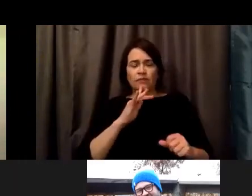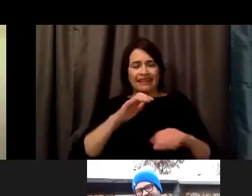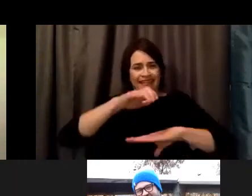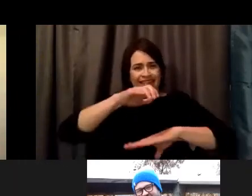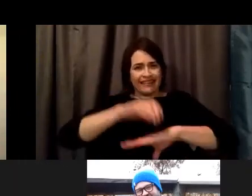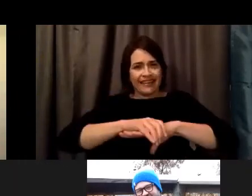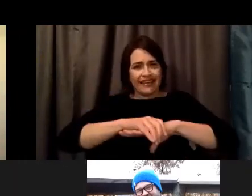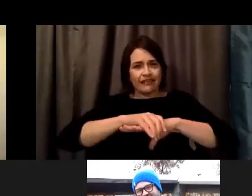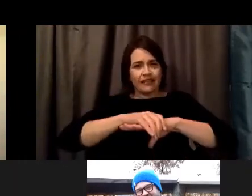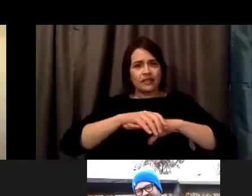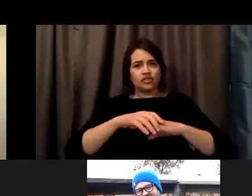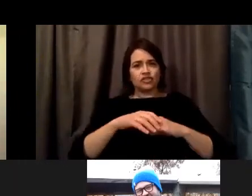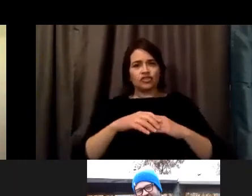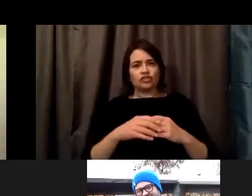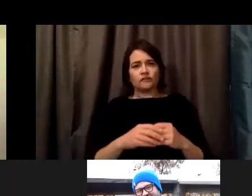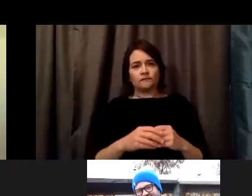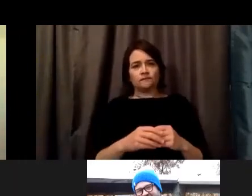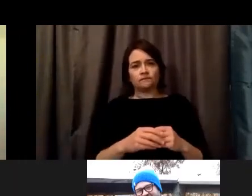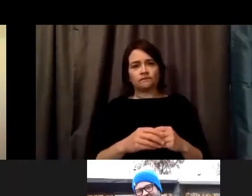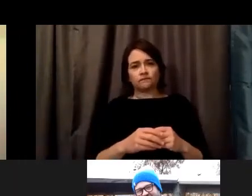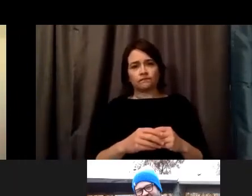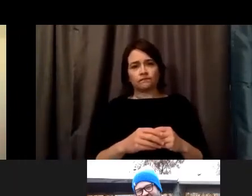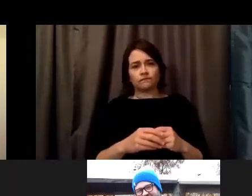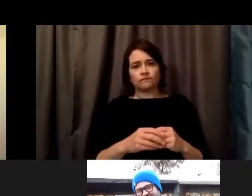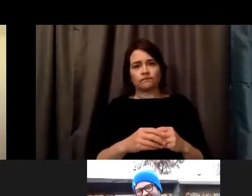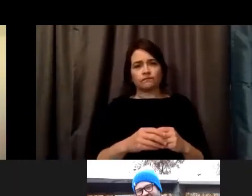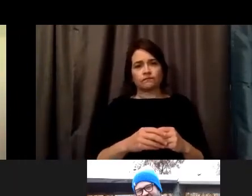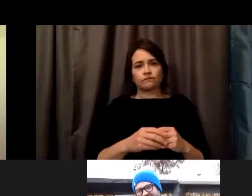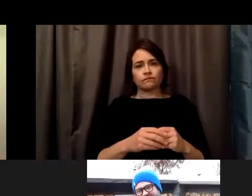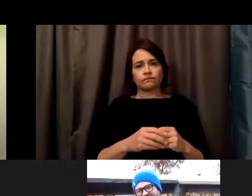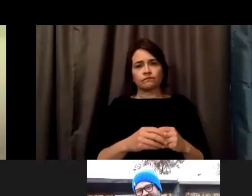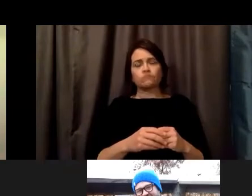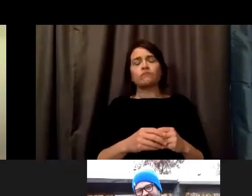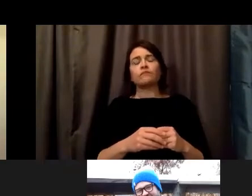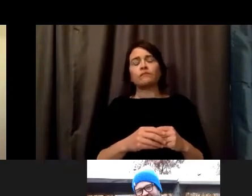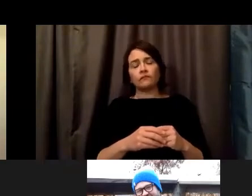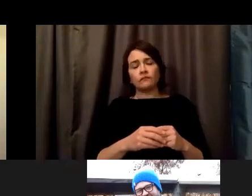I'm not quite sure how English became